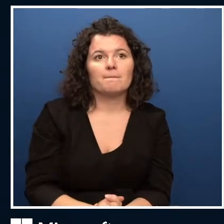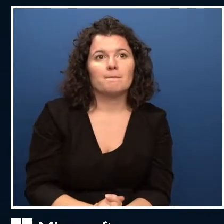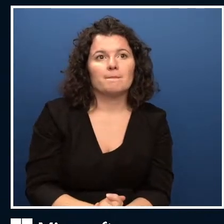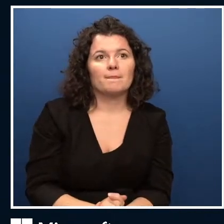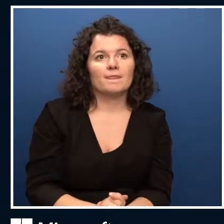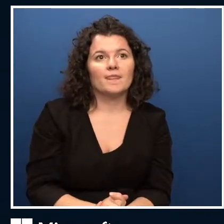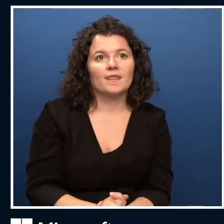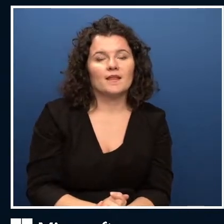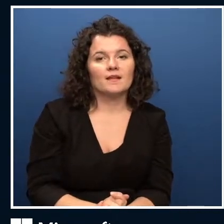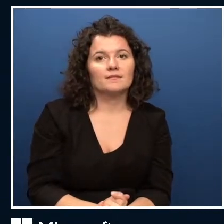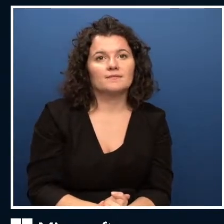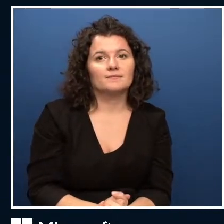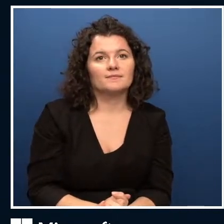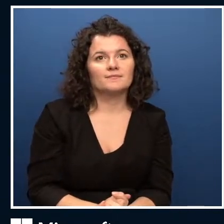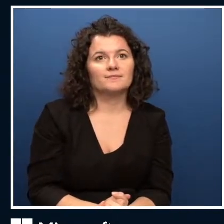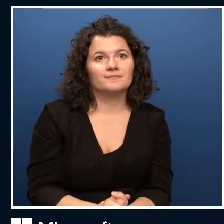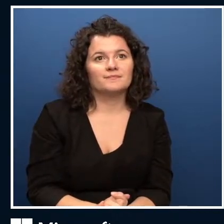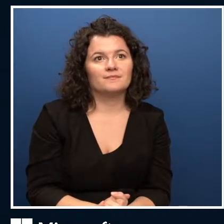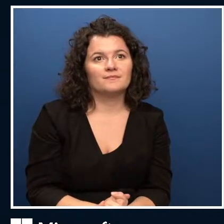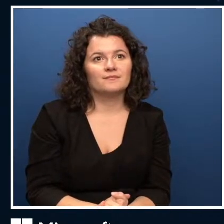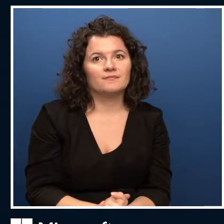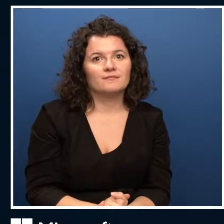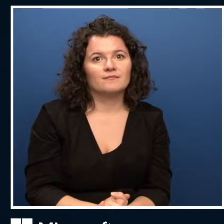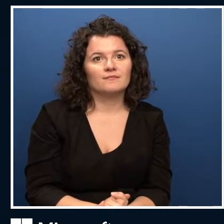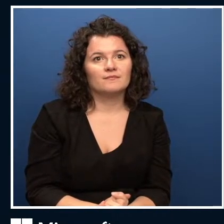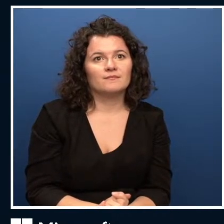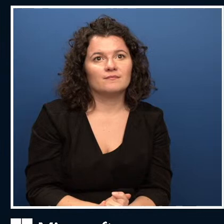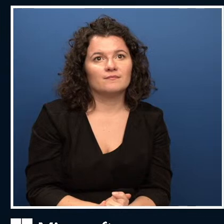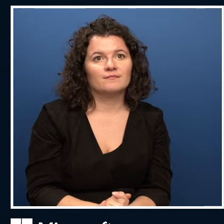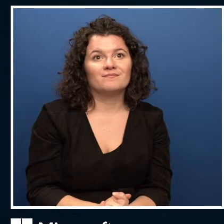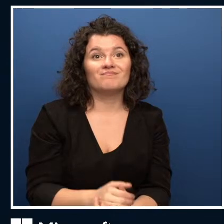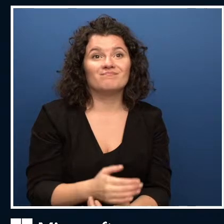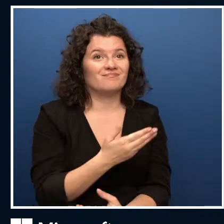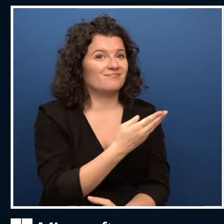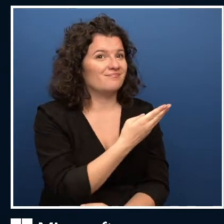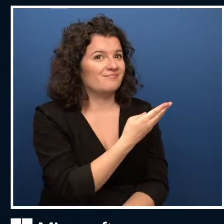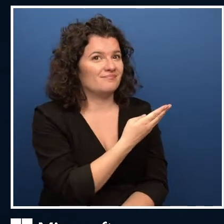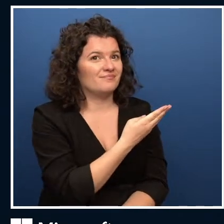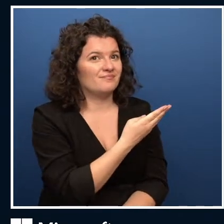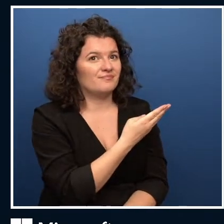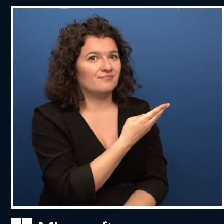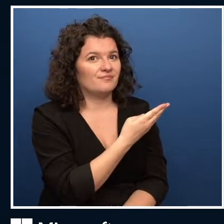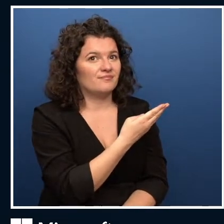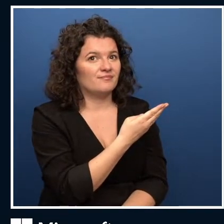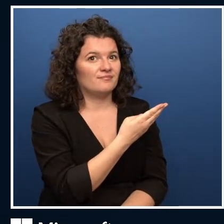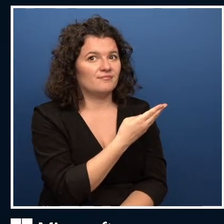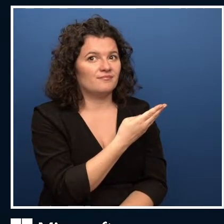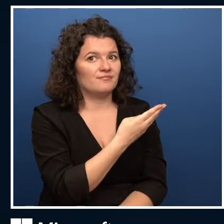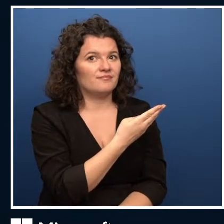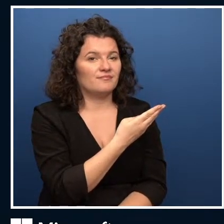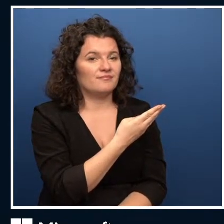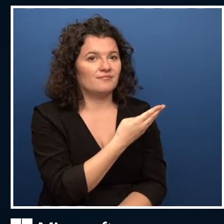3.0. You know, there are a lot of really interesting implications in